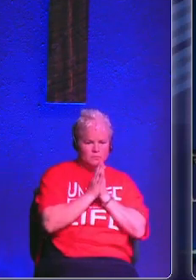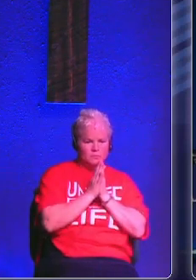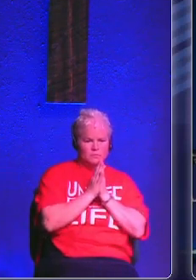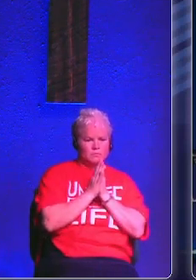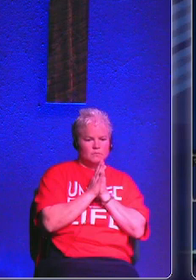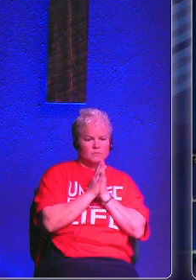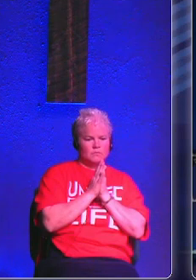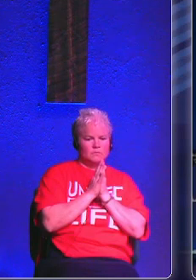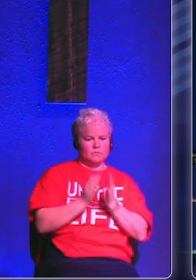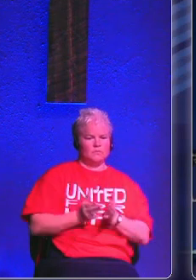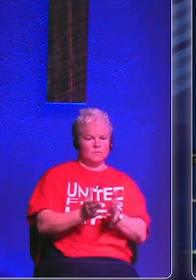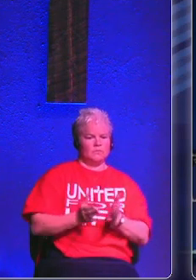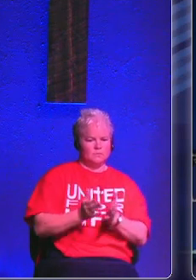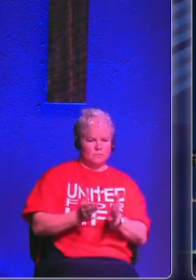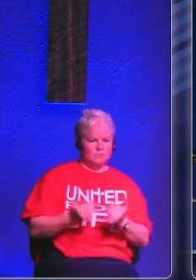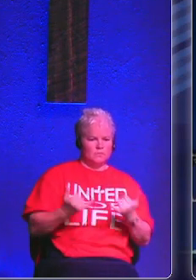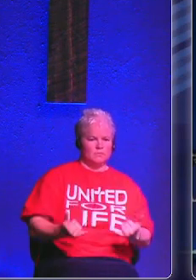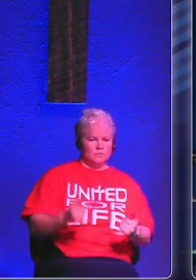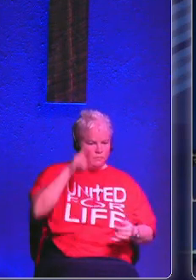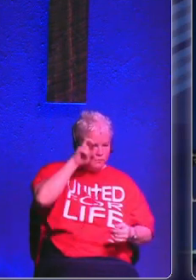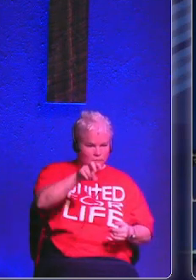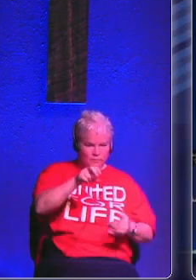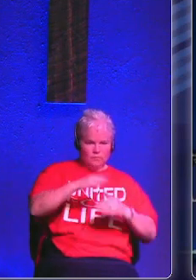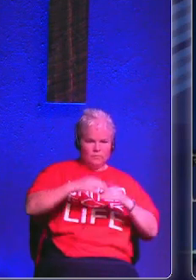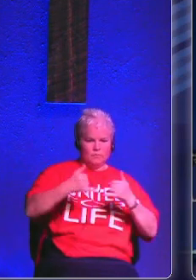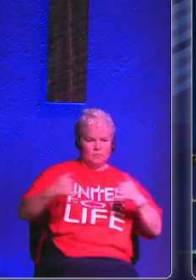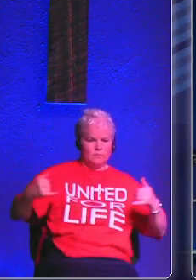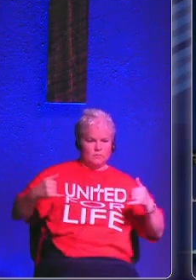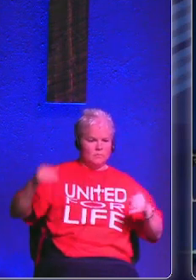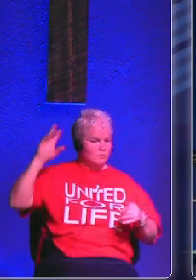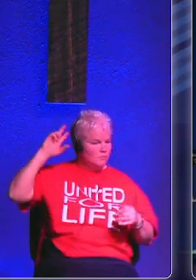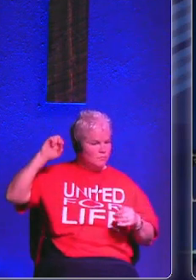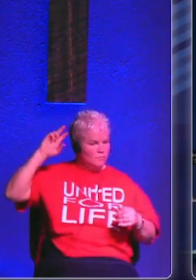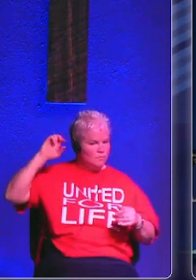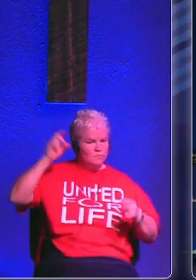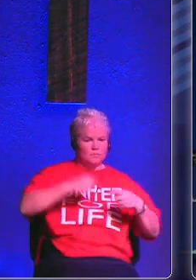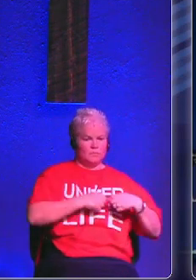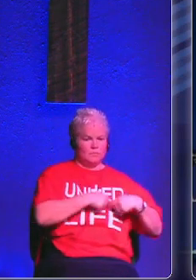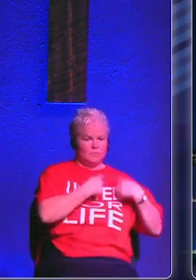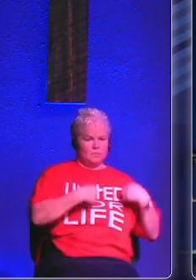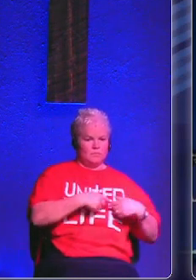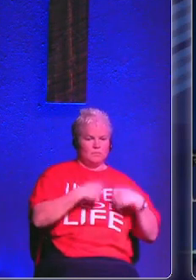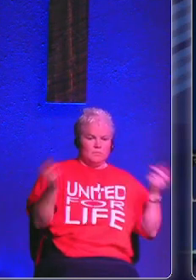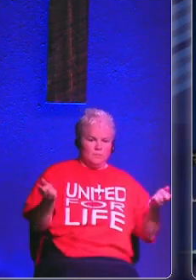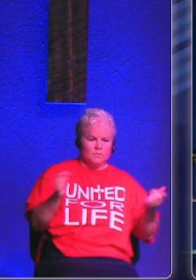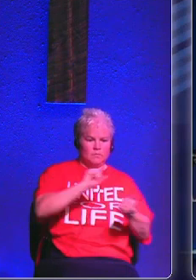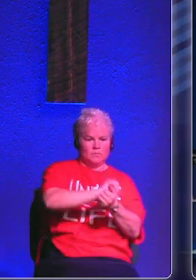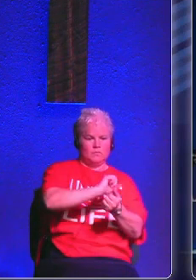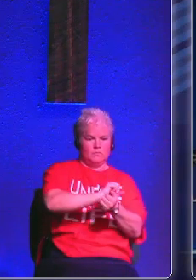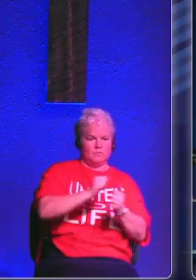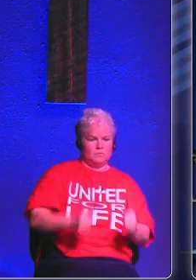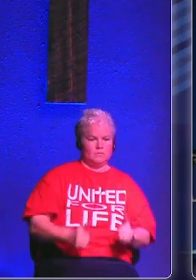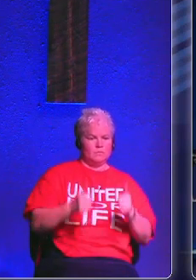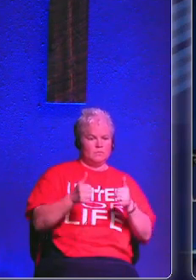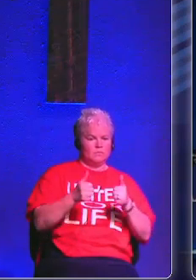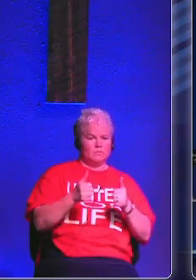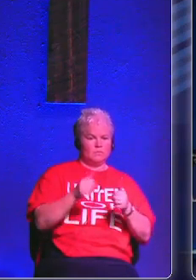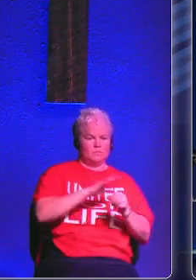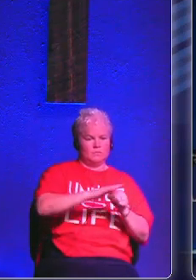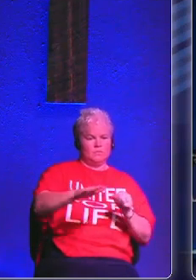once again for those here today and those watching online, listening. Lord God, open hearts and work in lives. That's what we